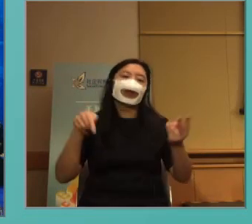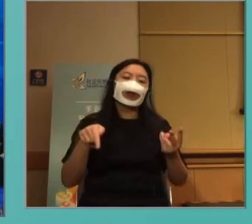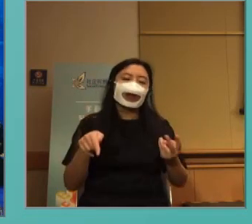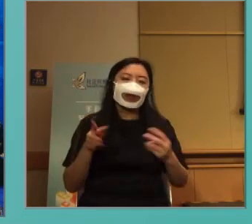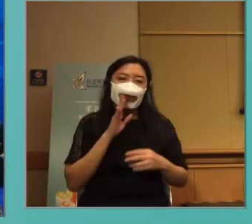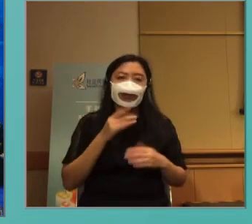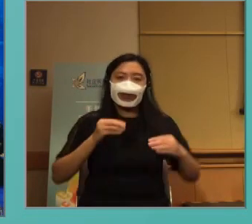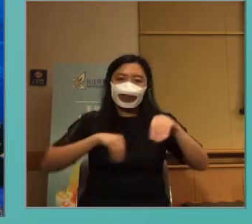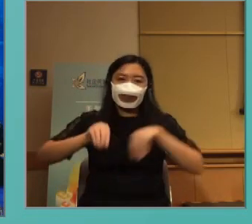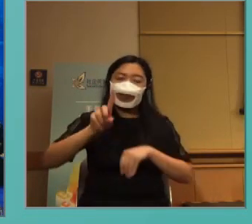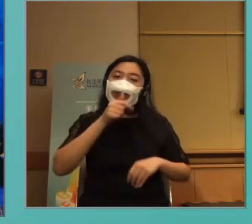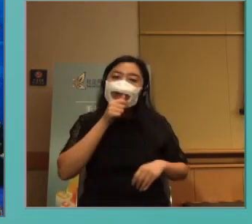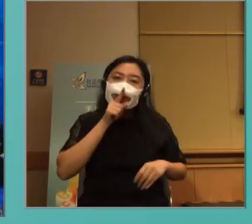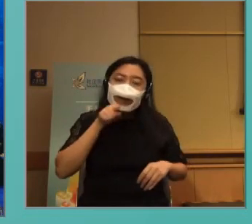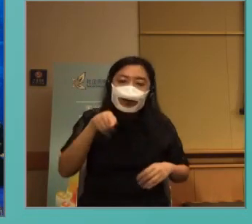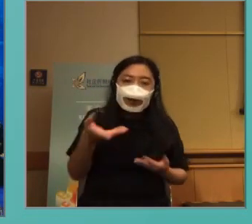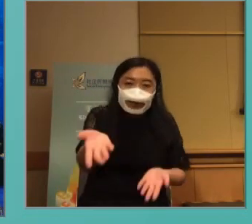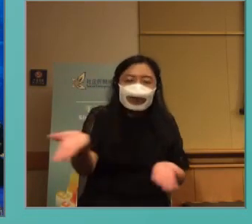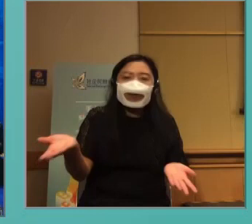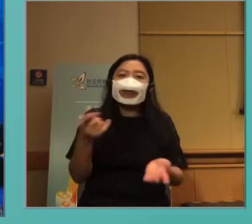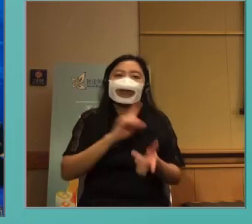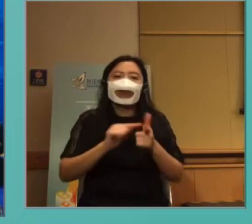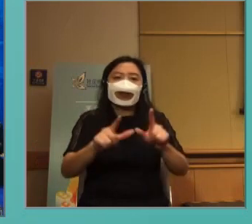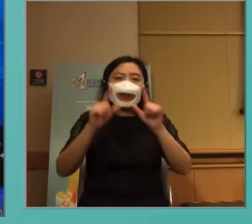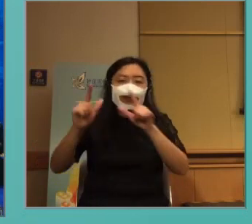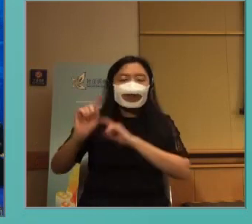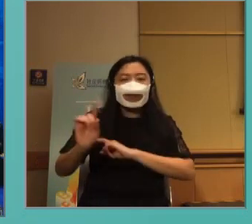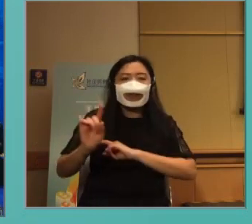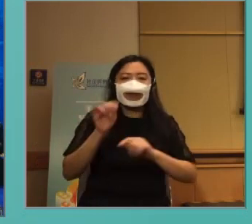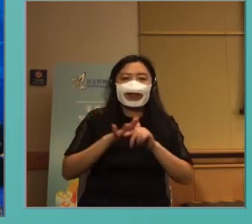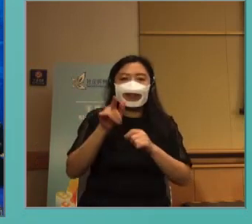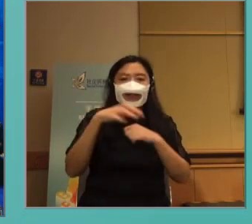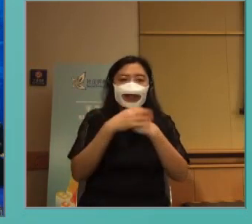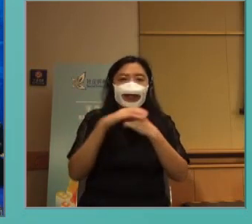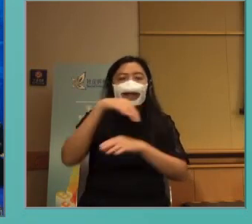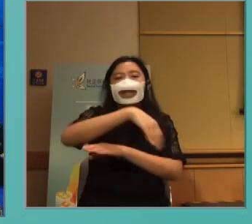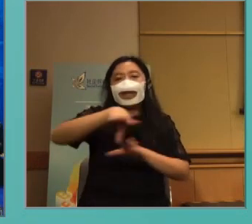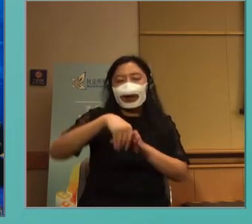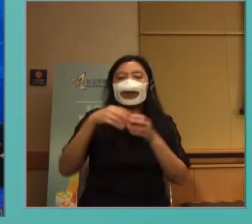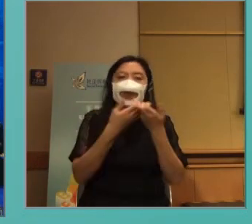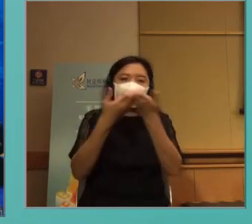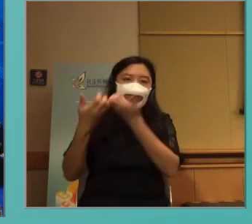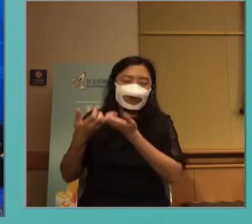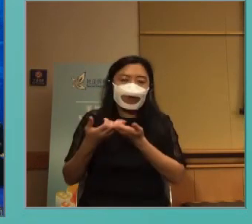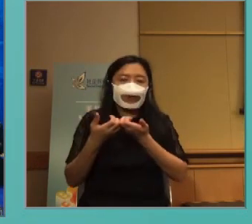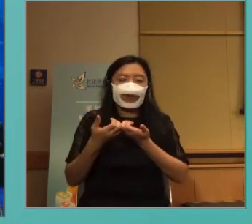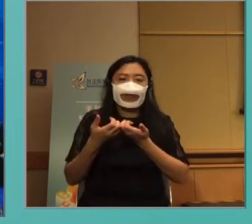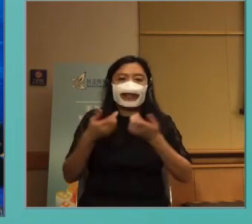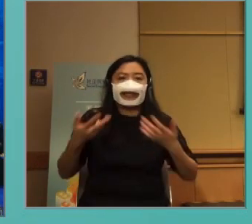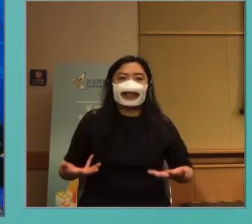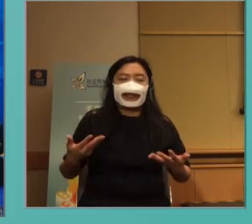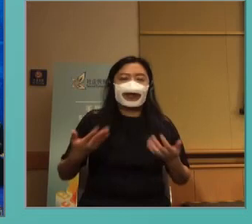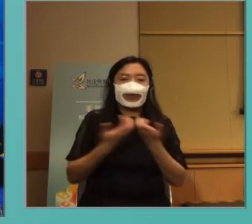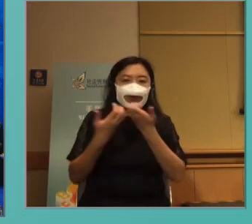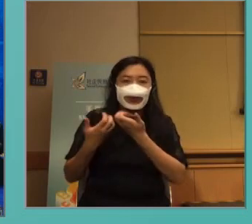how do you interact with that? Well, you have to be part of that world. The digital world, speaking of adoption, the digital world right now is anyway the